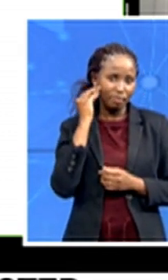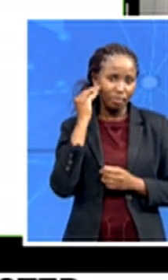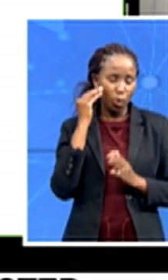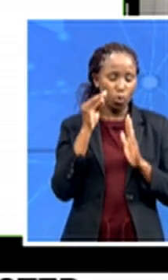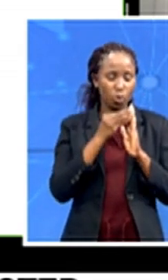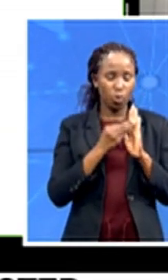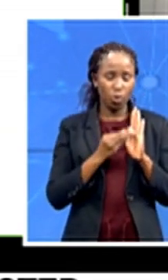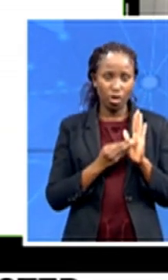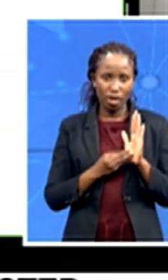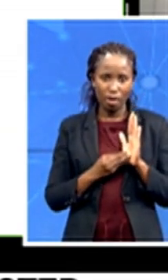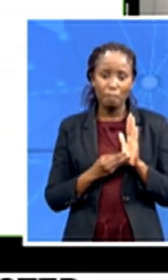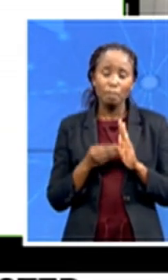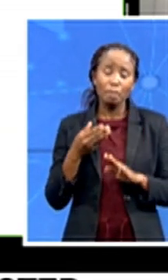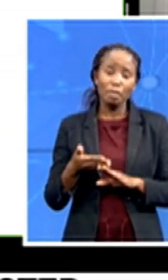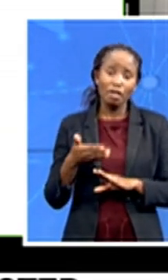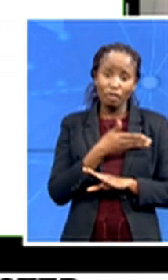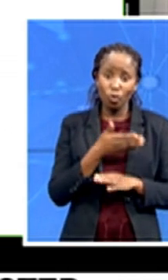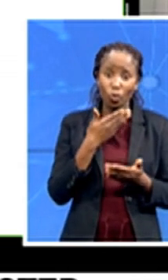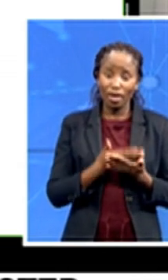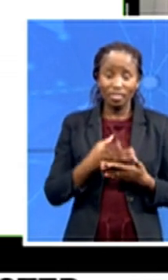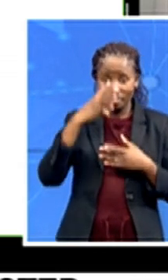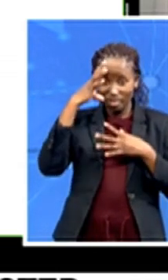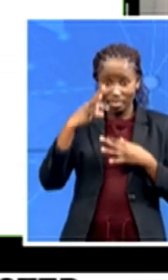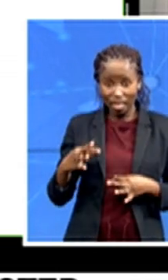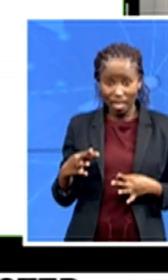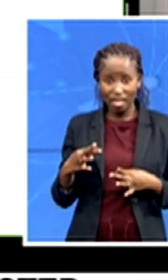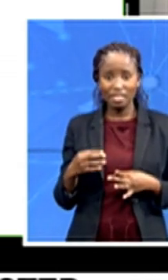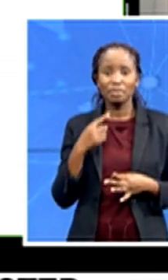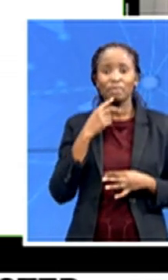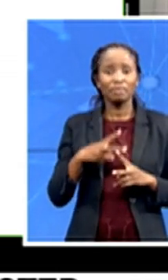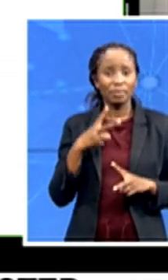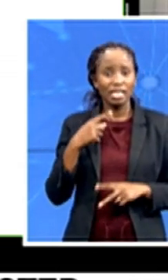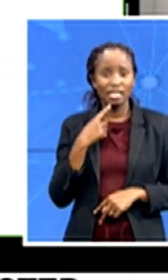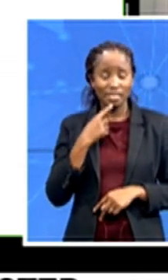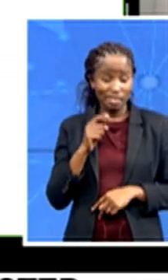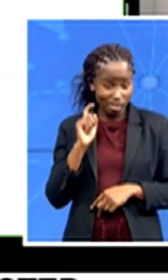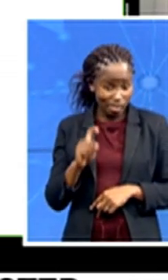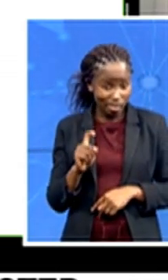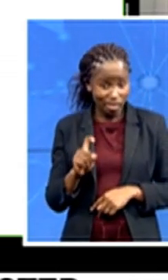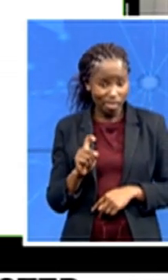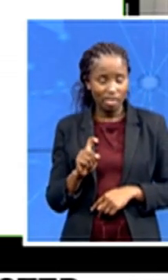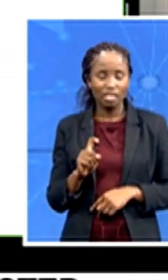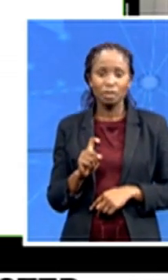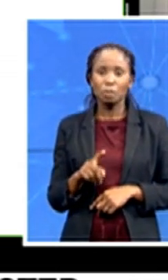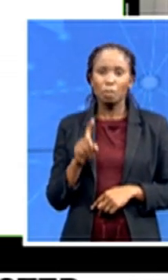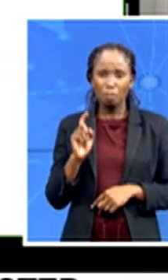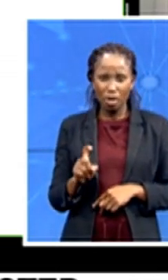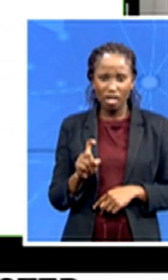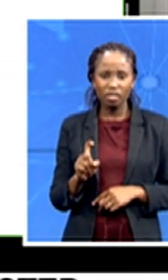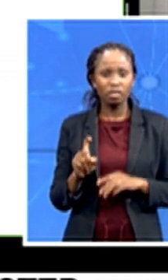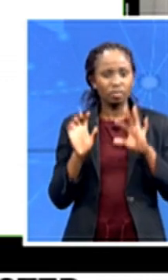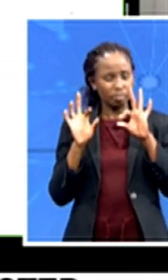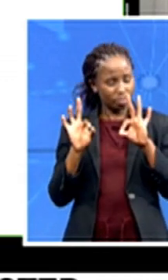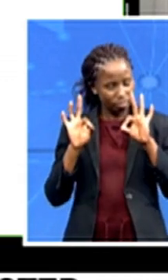this was coincidental to vaccination or not. And there must be adequate evidence for that. If